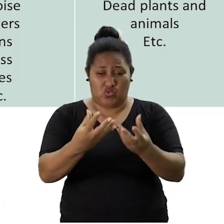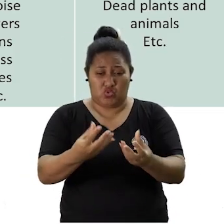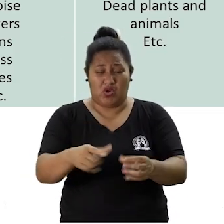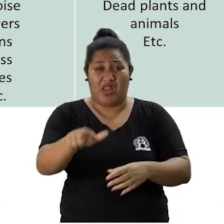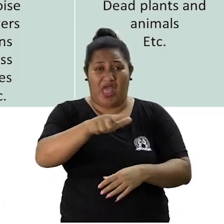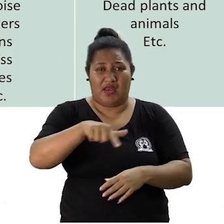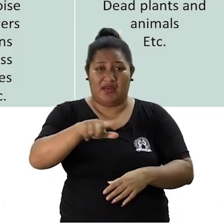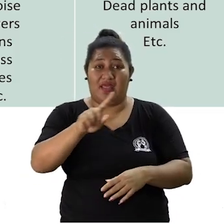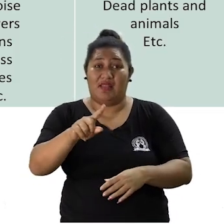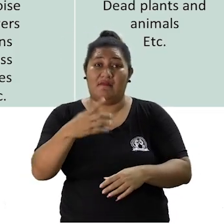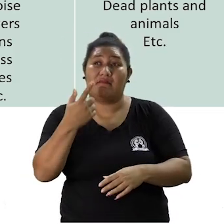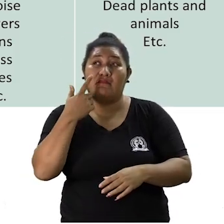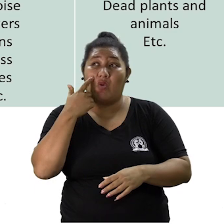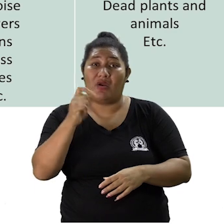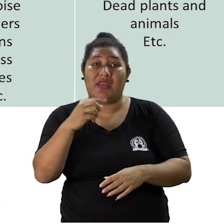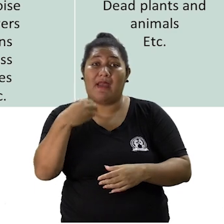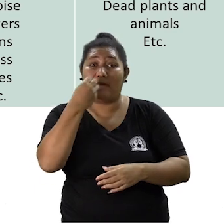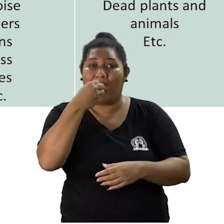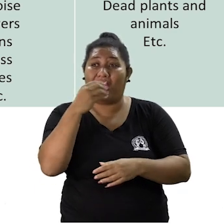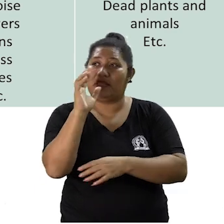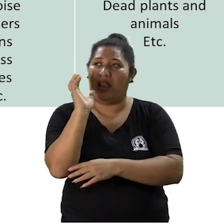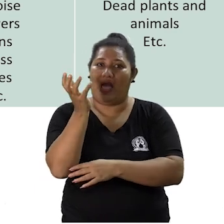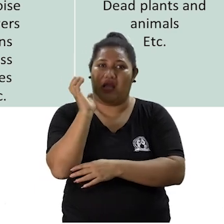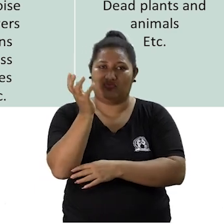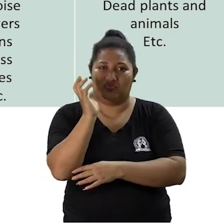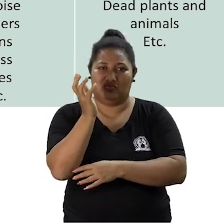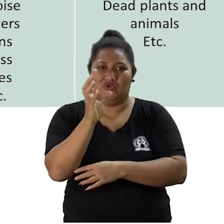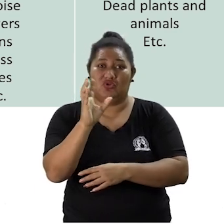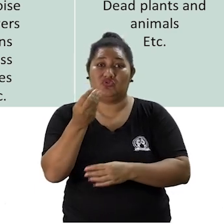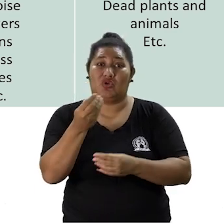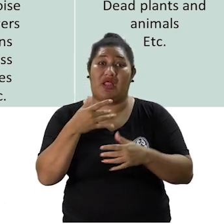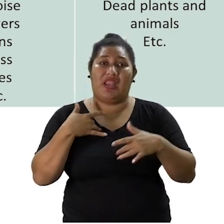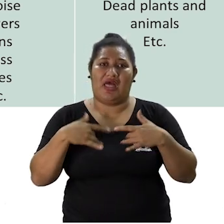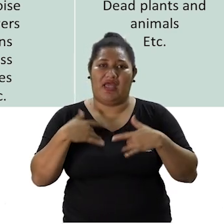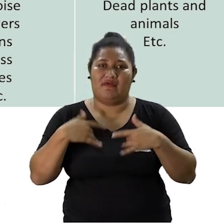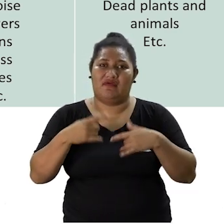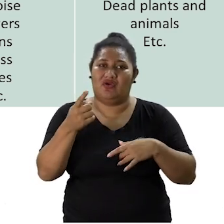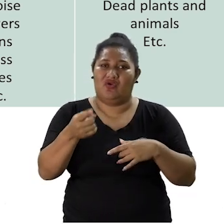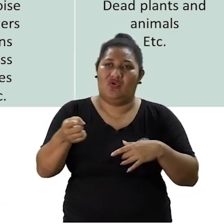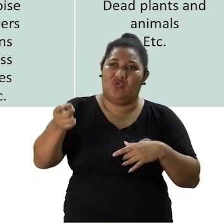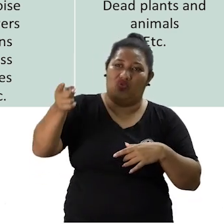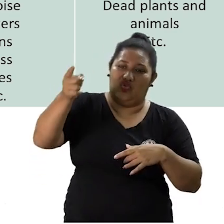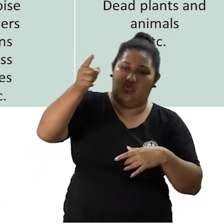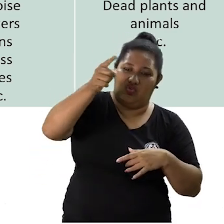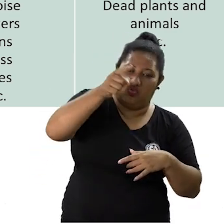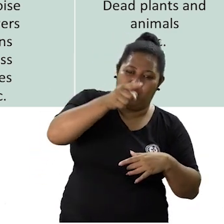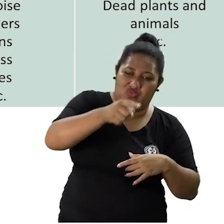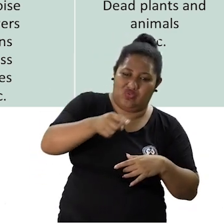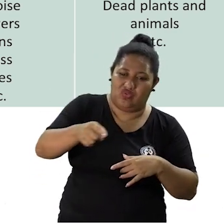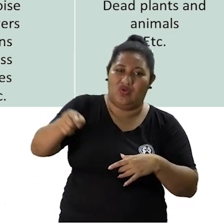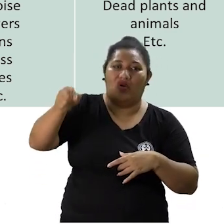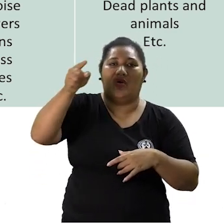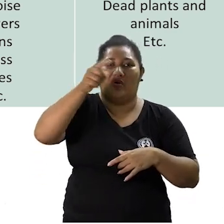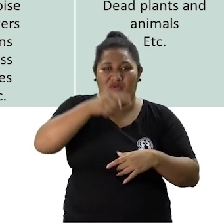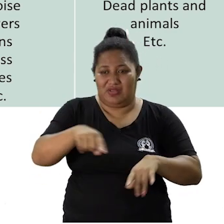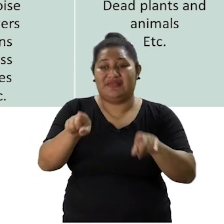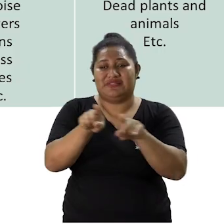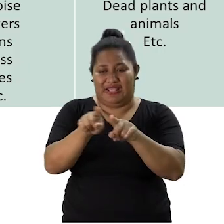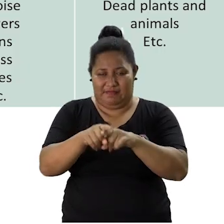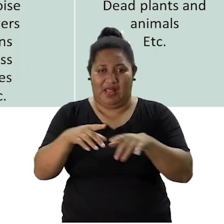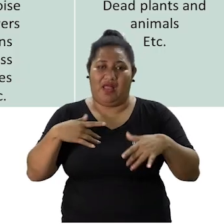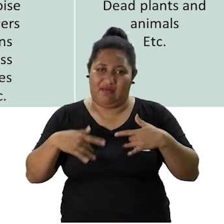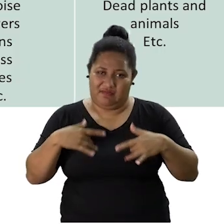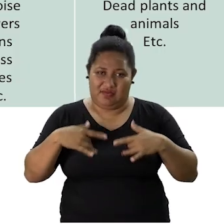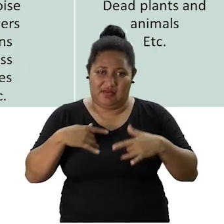au. And so life goes on and this cycle goes on as well. Al meta